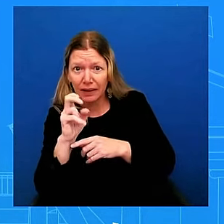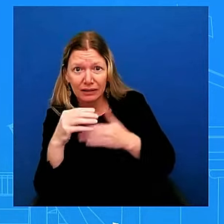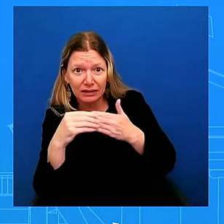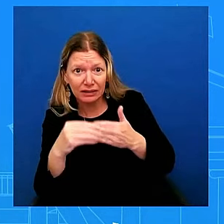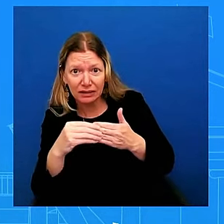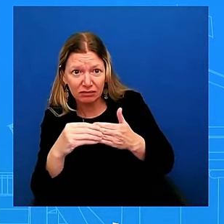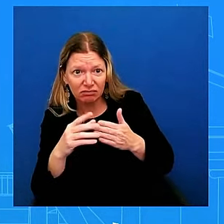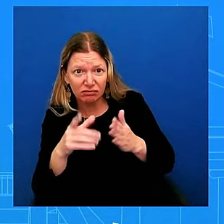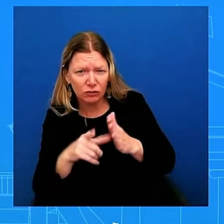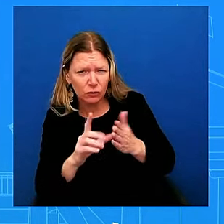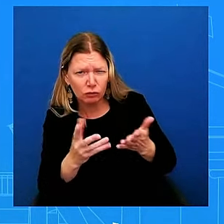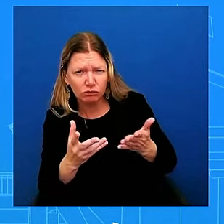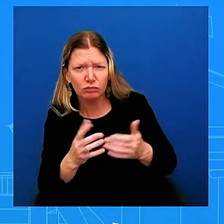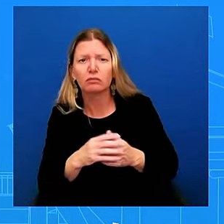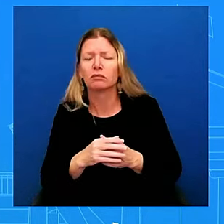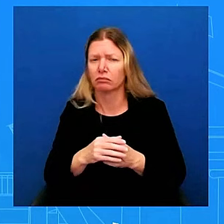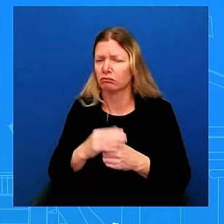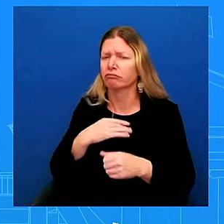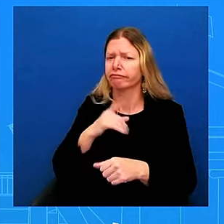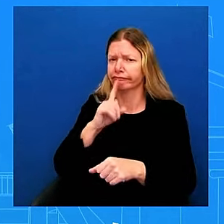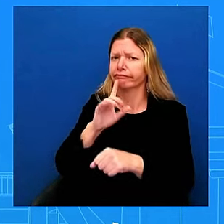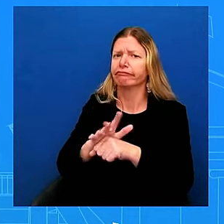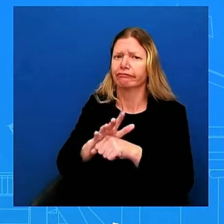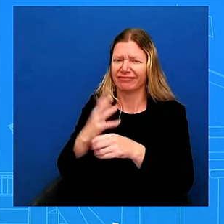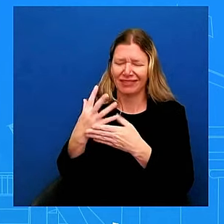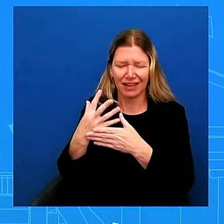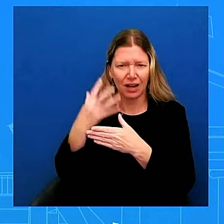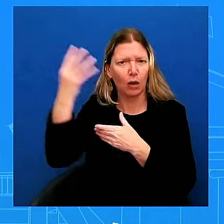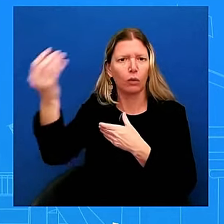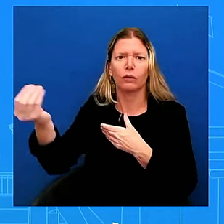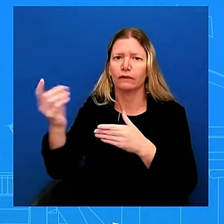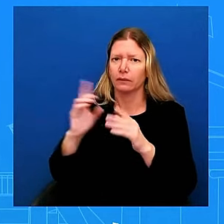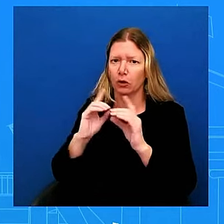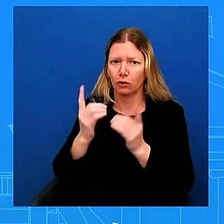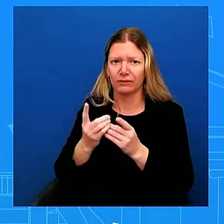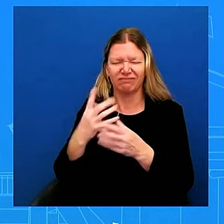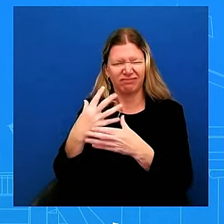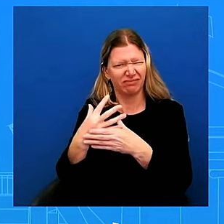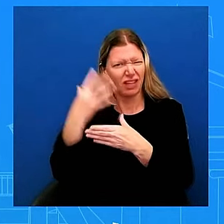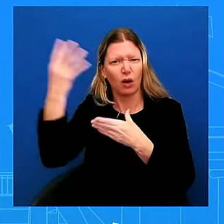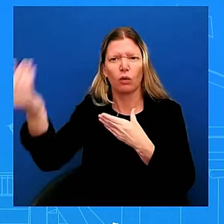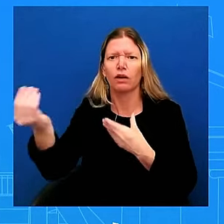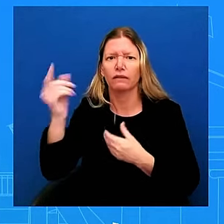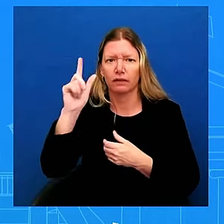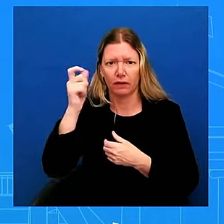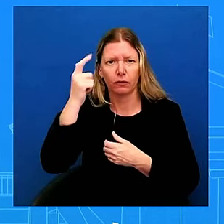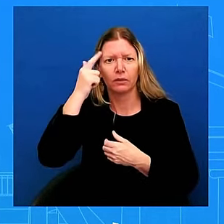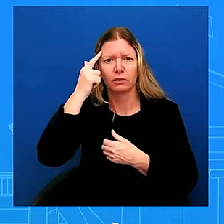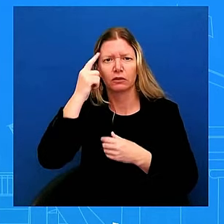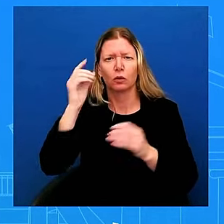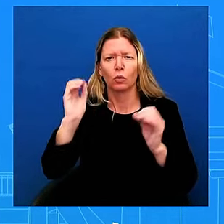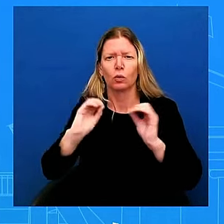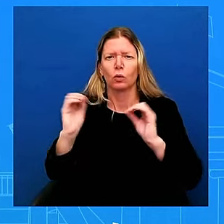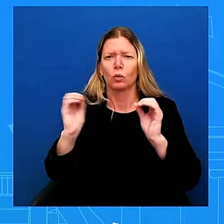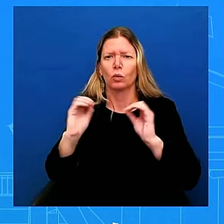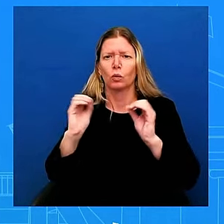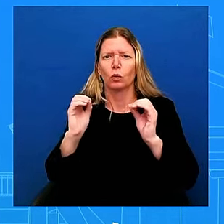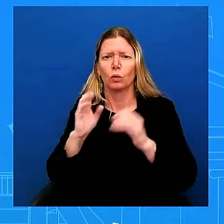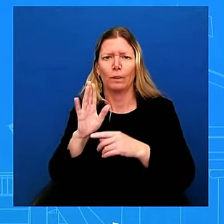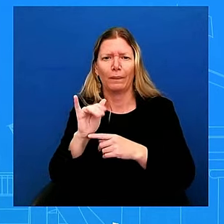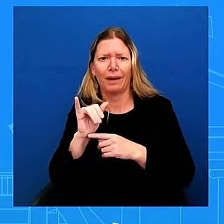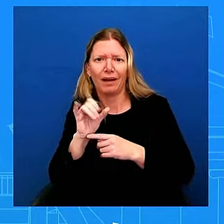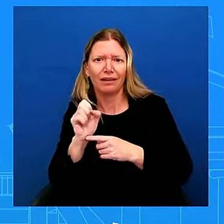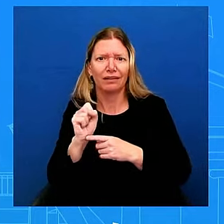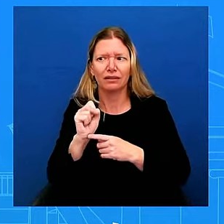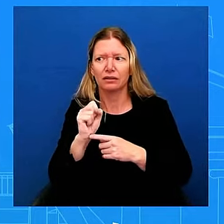and externally of the government so that no question of its independence can be raised. Good, Dan.